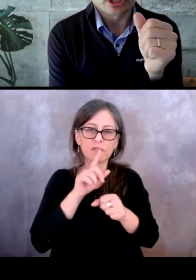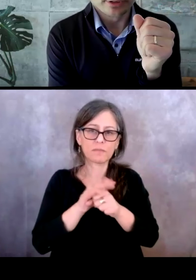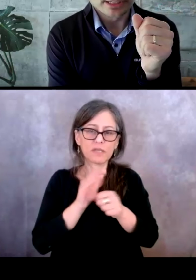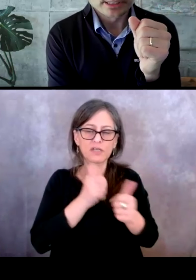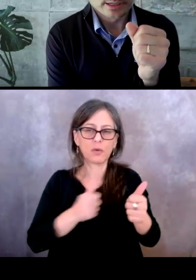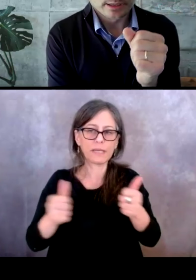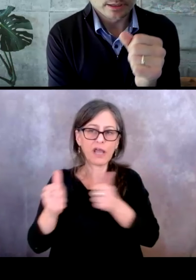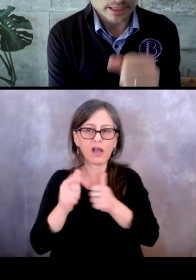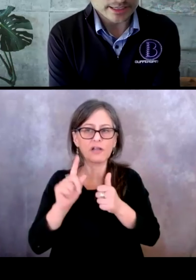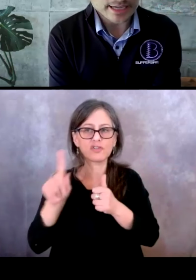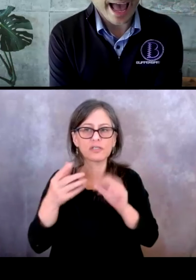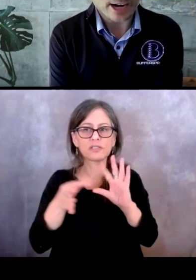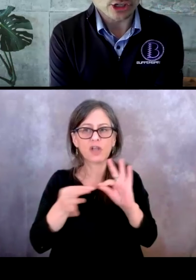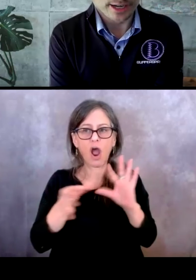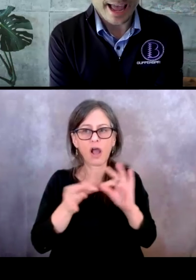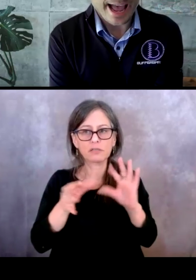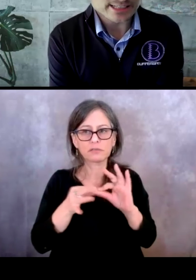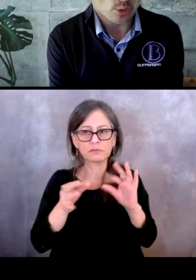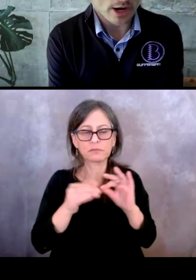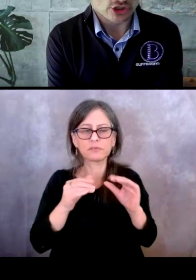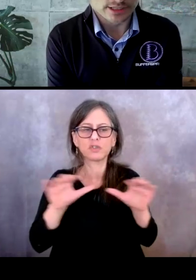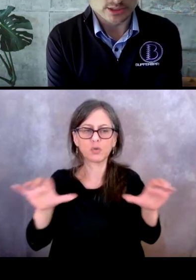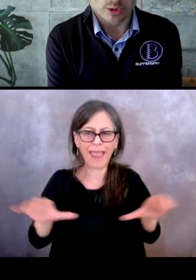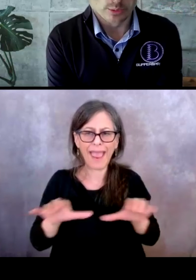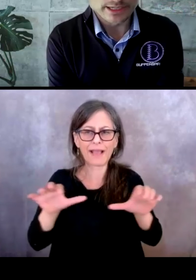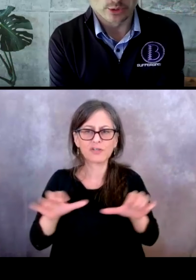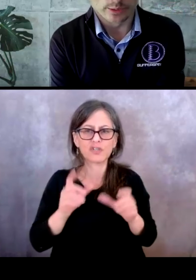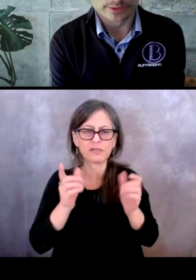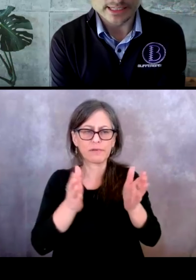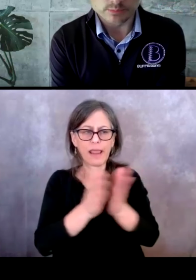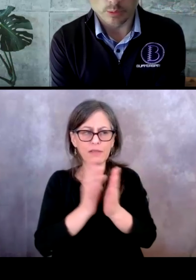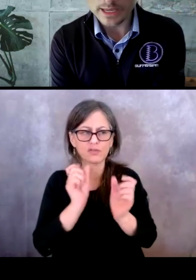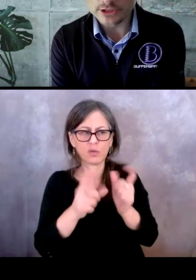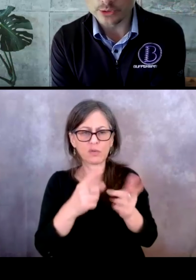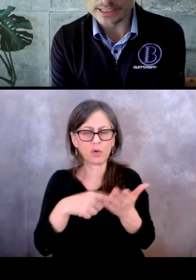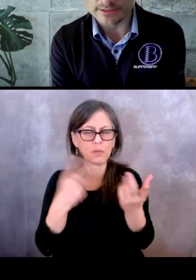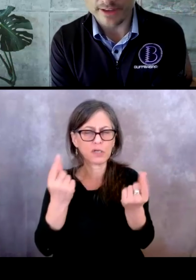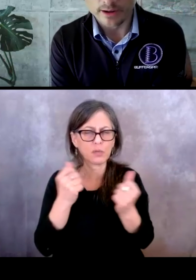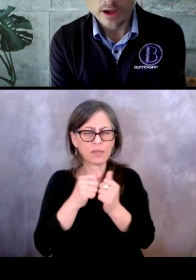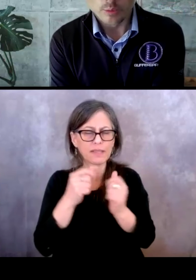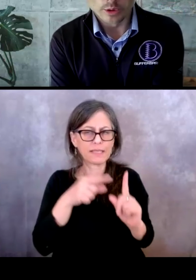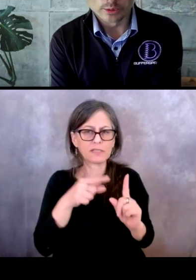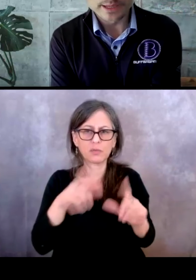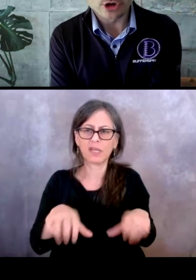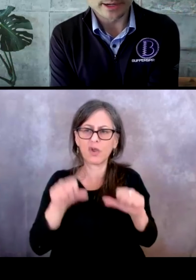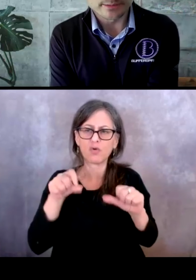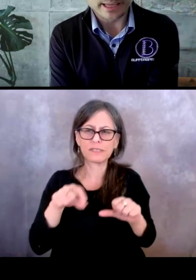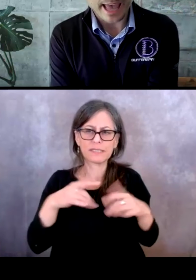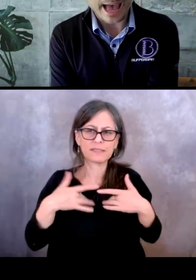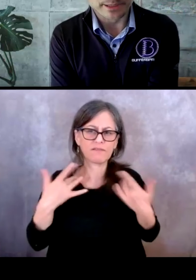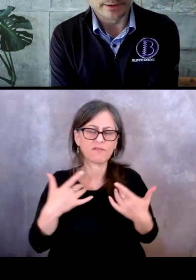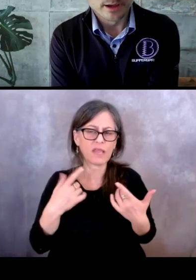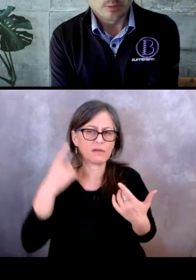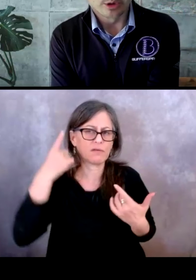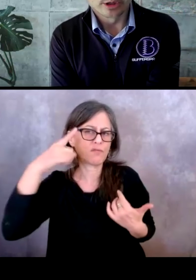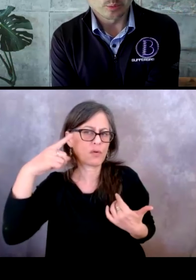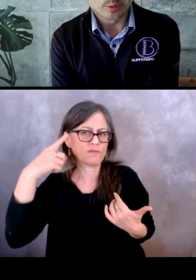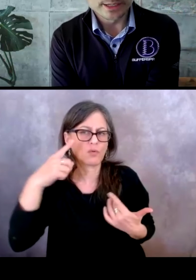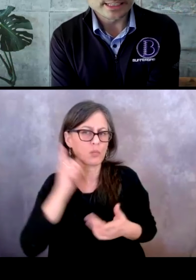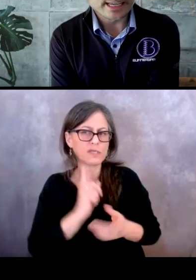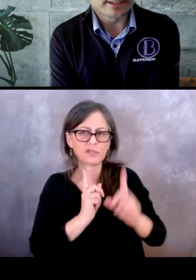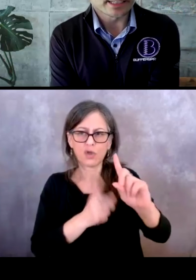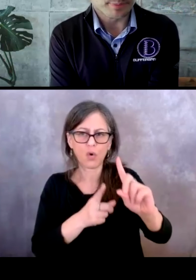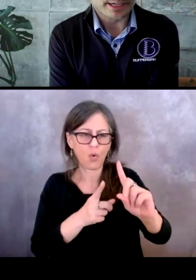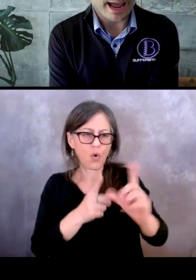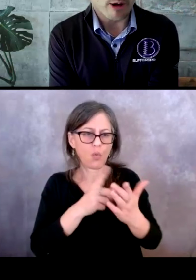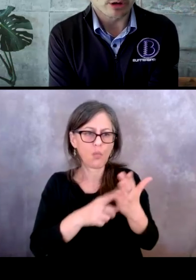past lip service, get into action, ask questions. What are we doing with this? When we do this event, what are we trying to make happen? What